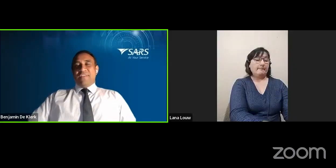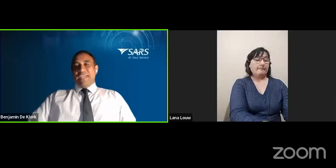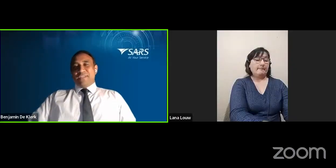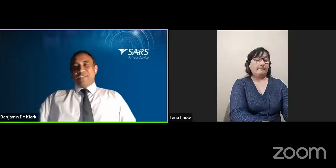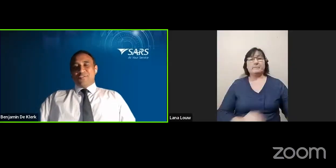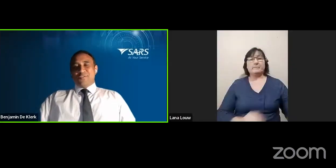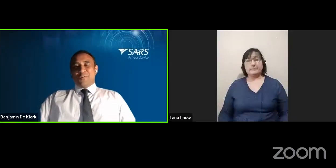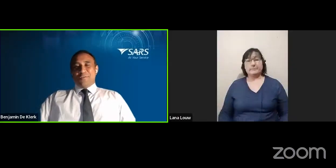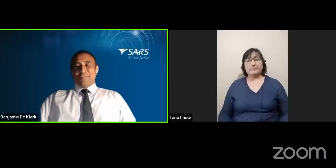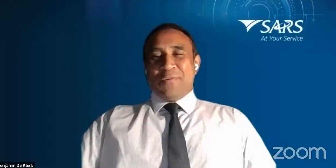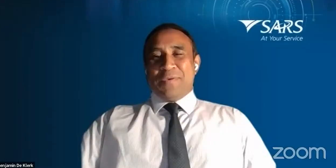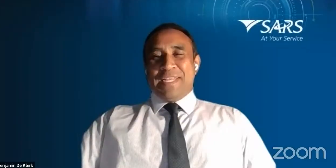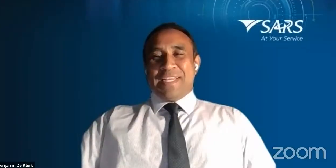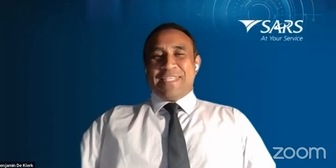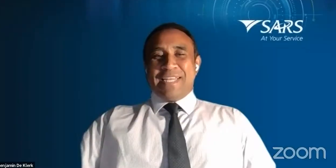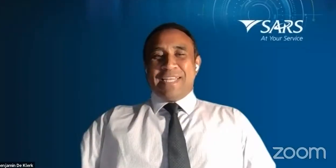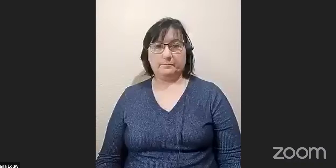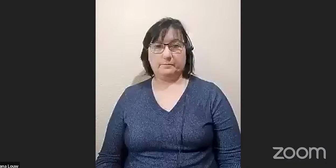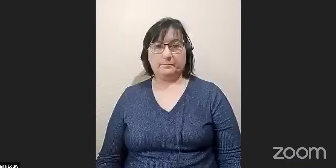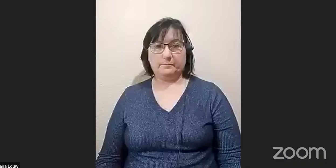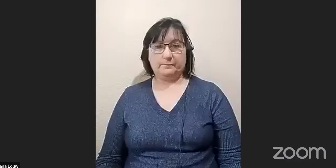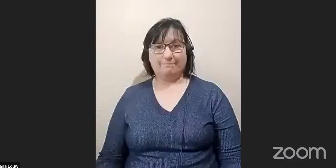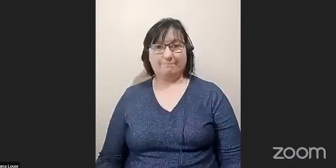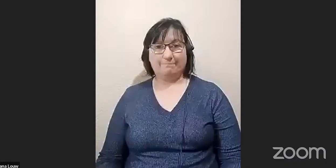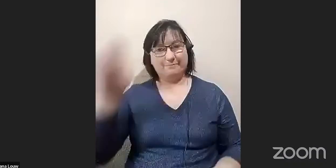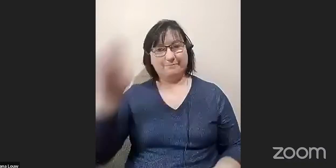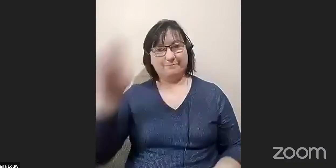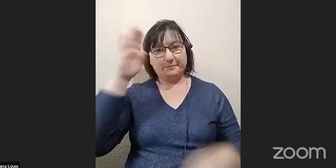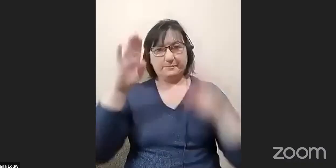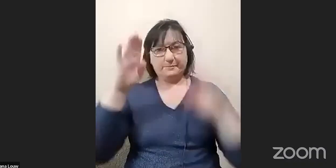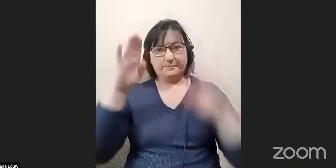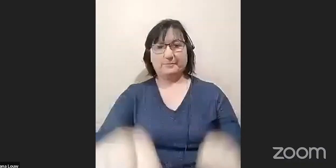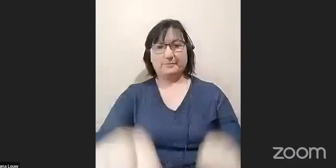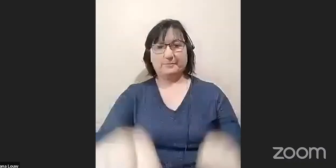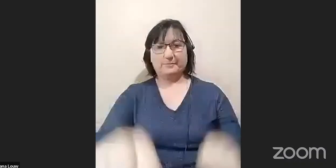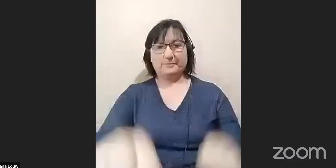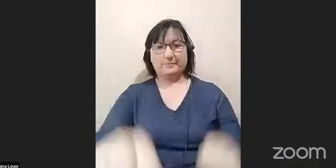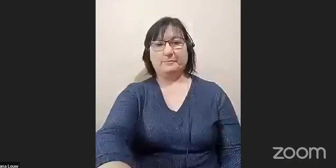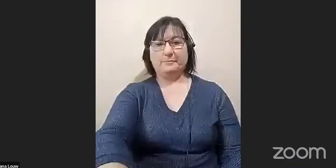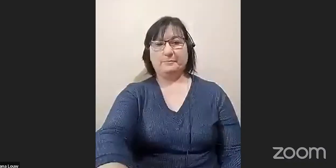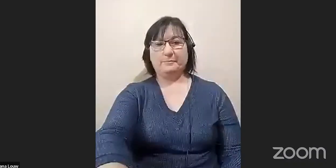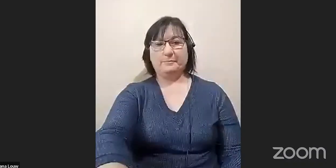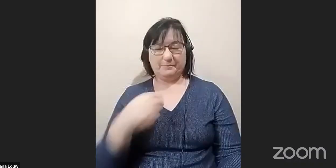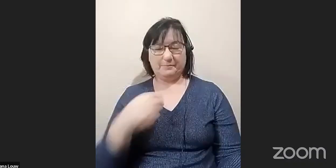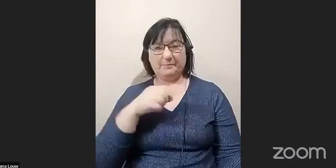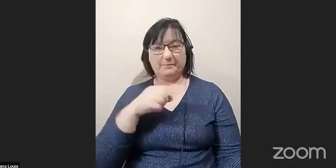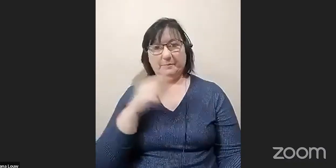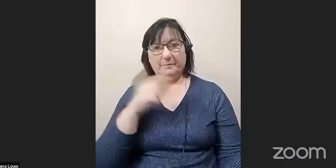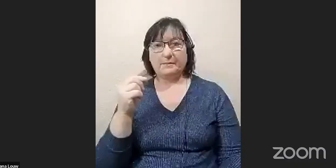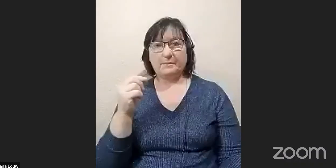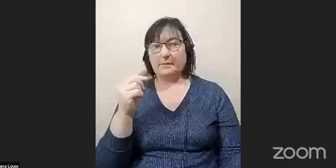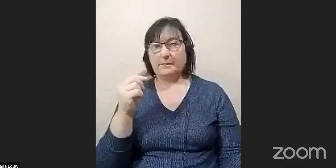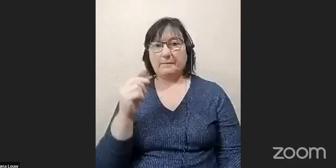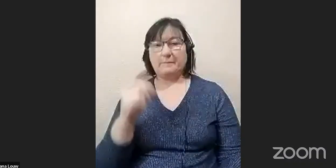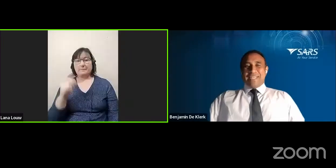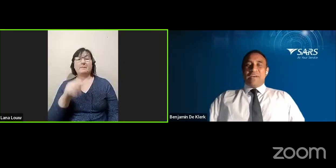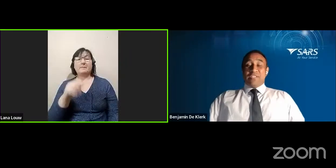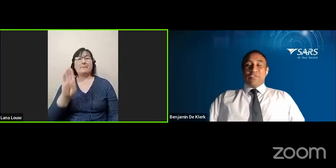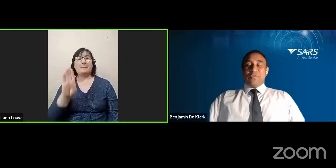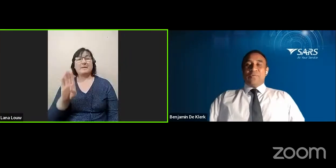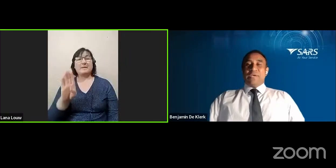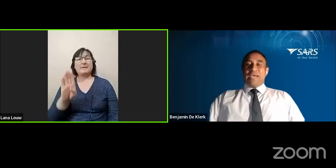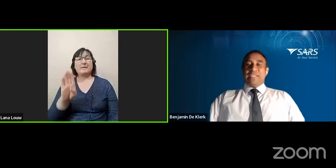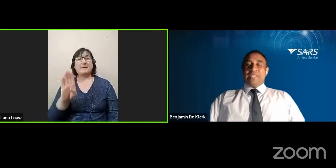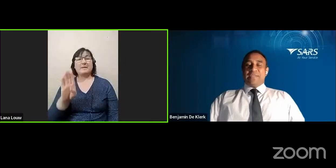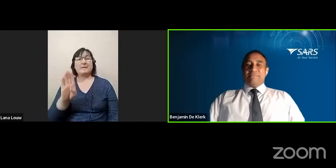Good evening to all of you in attendance. My name is Benjamin de Klerk, and I would like to formally